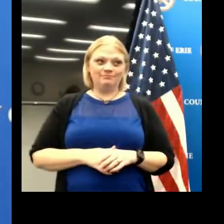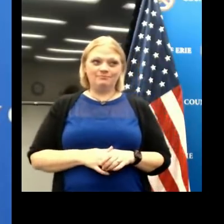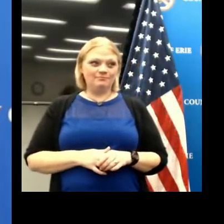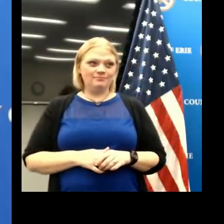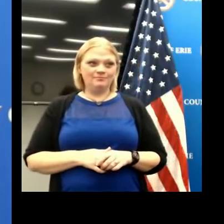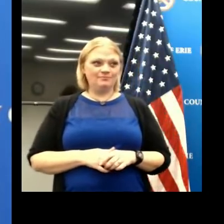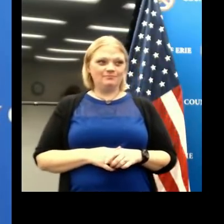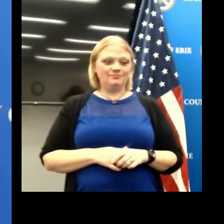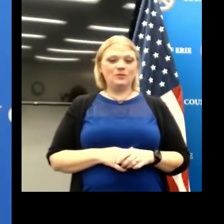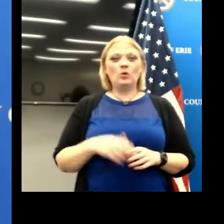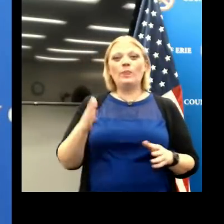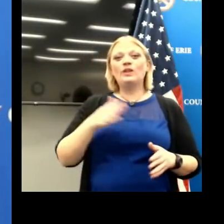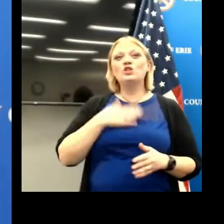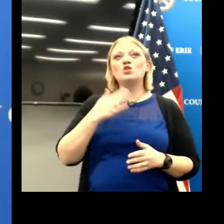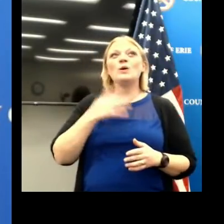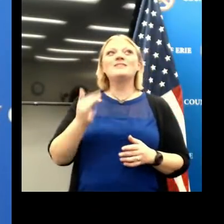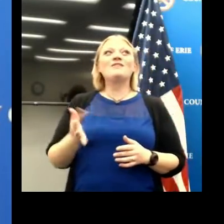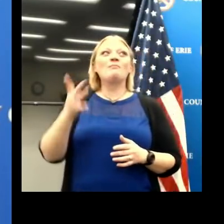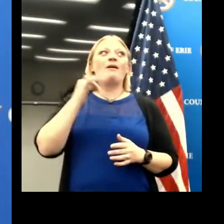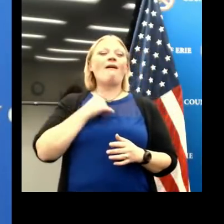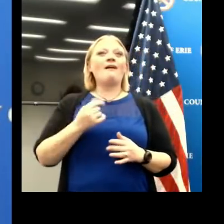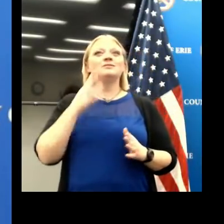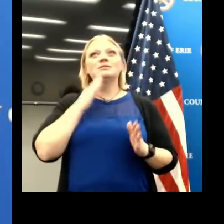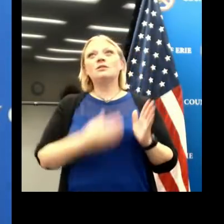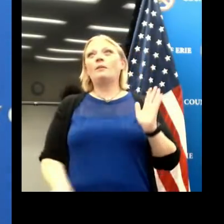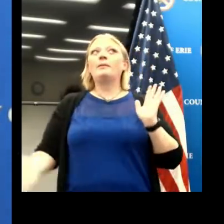The joys of the past are reoccurring right now.